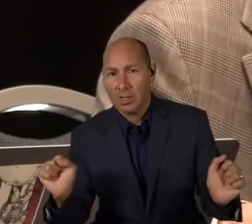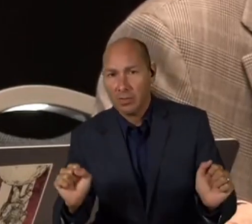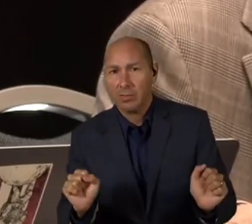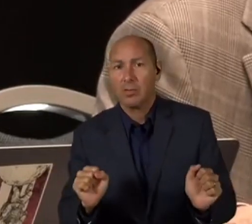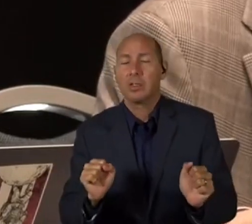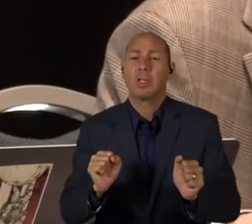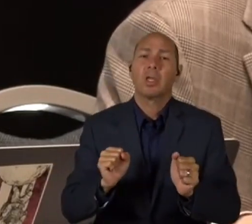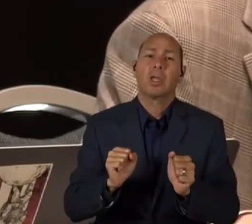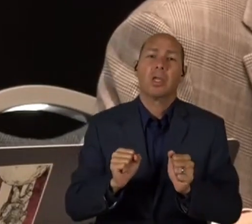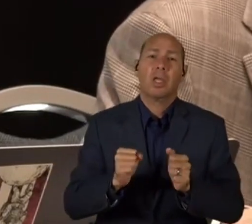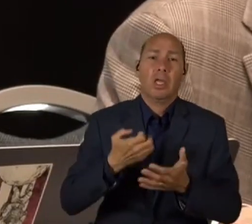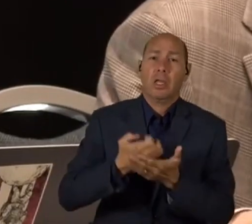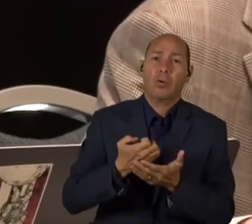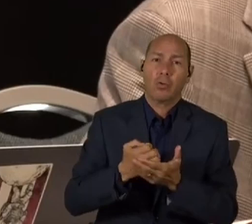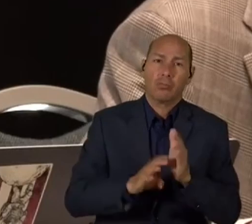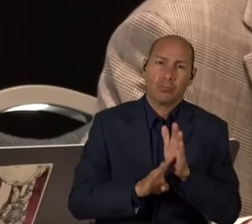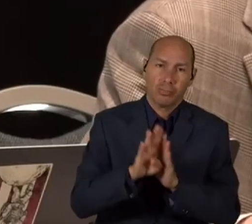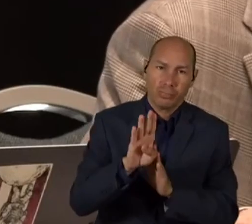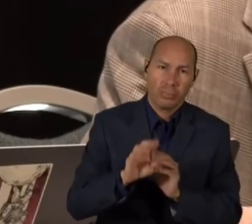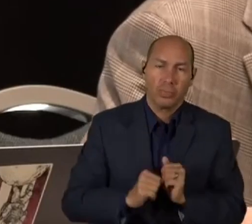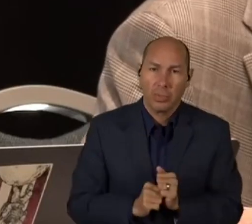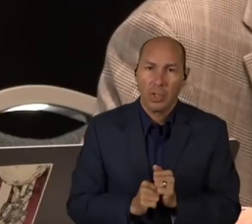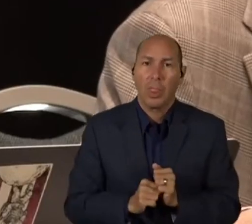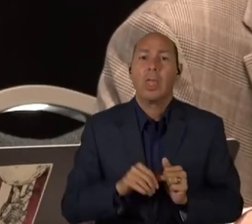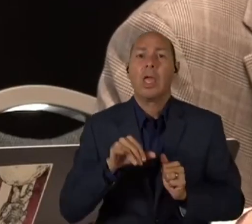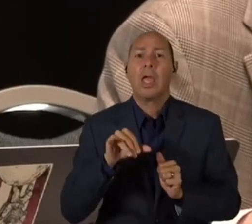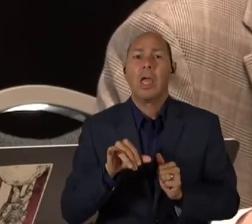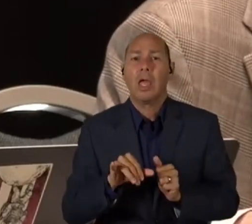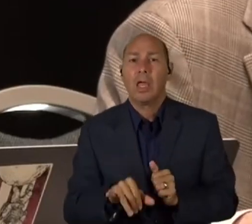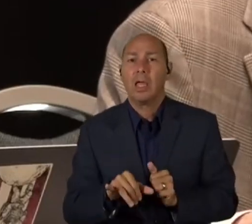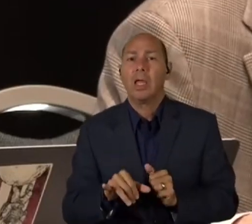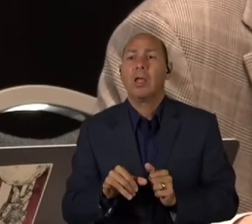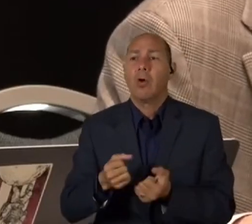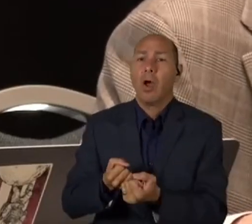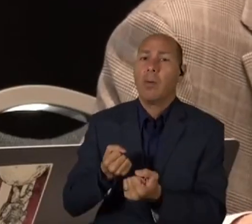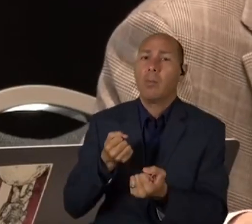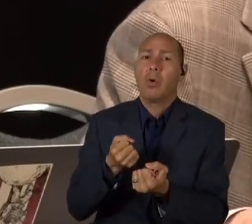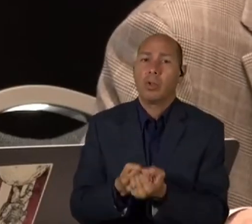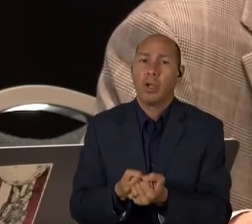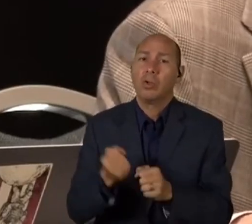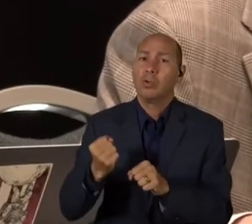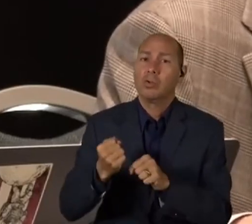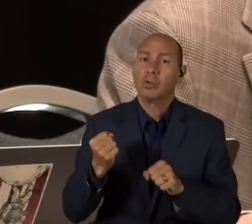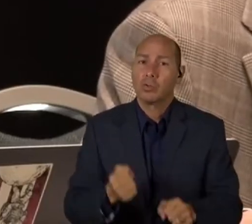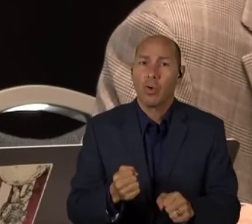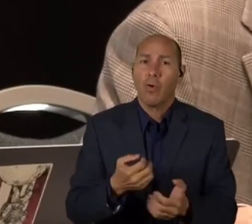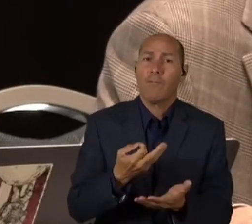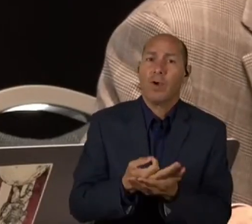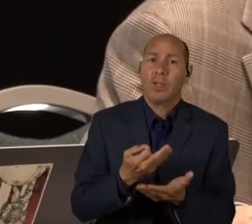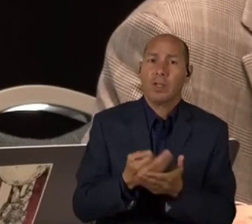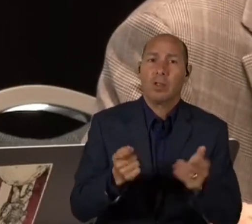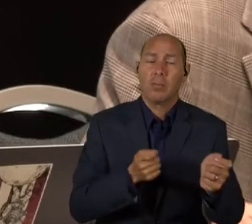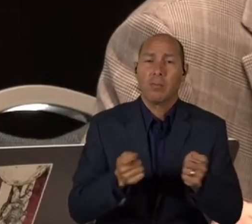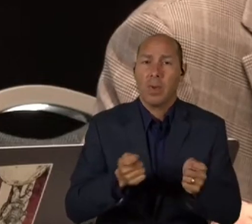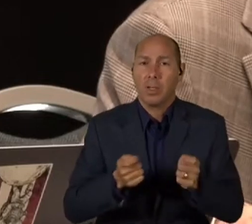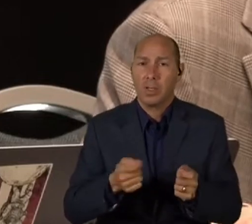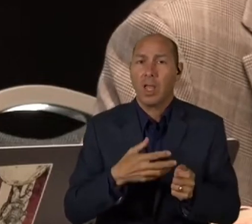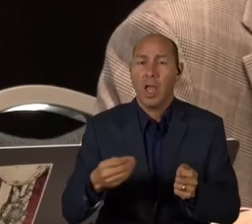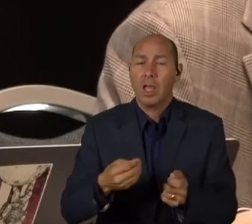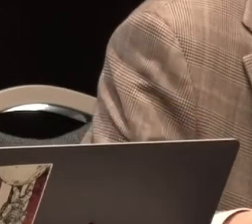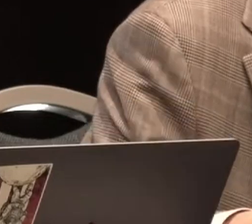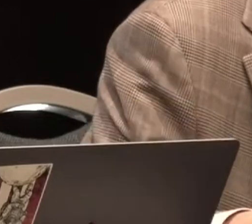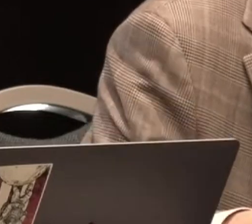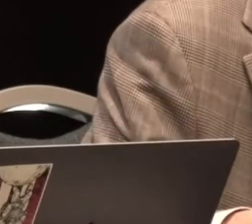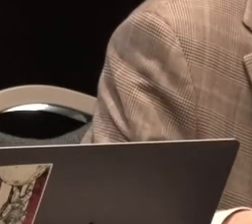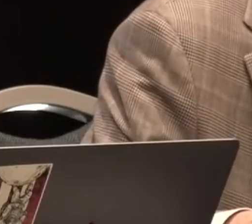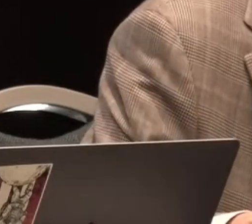It prioritizes initiatives that support strong financial management and economic growth. However, just as the